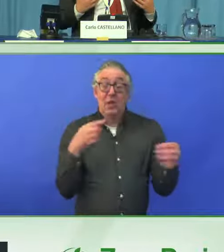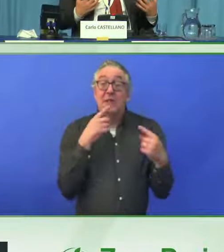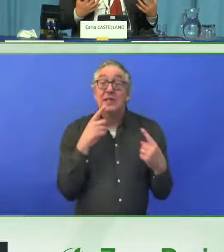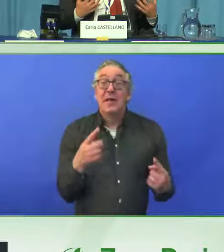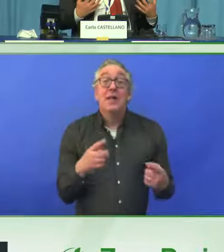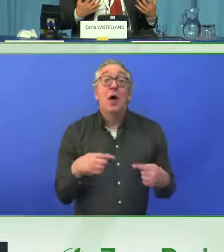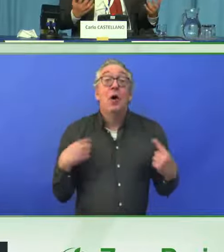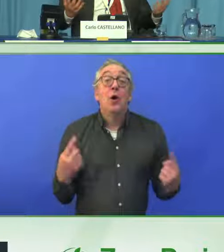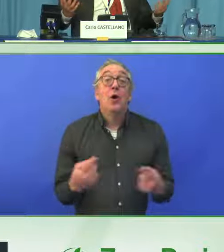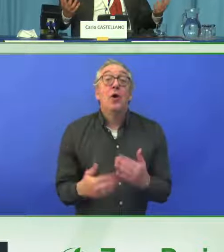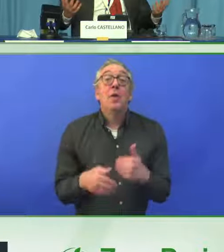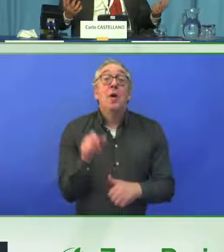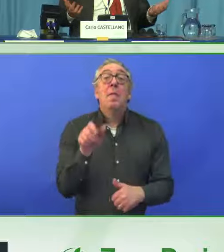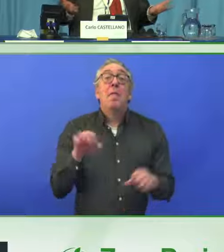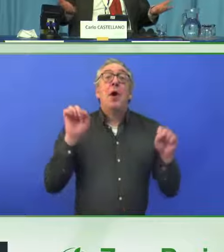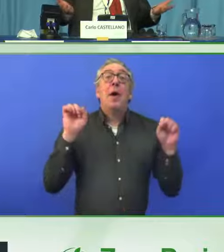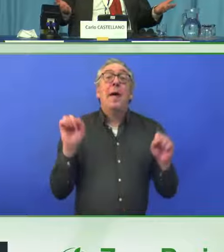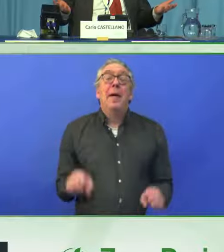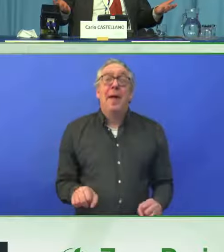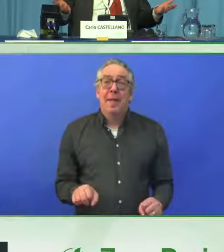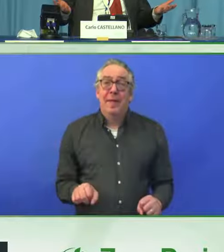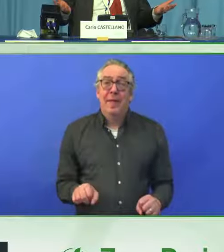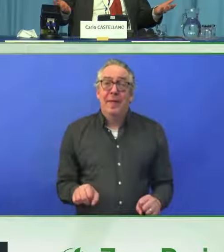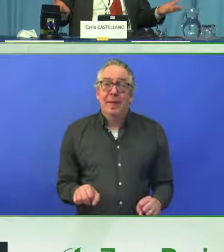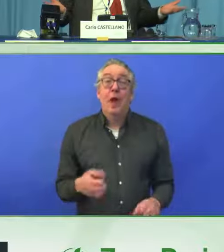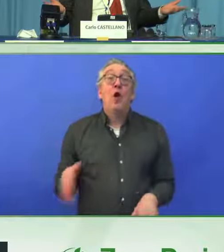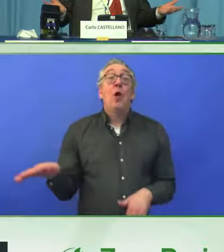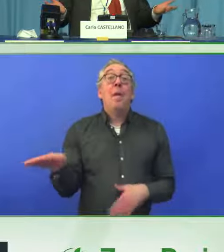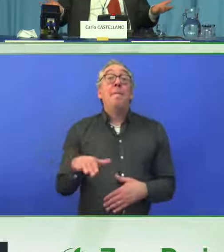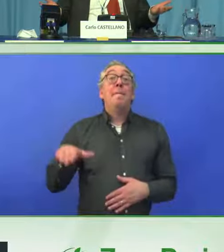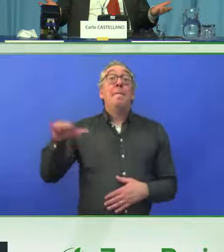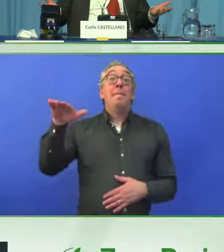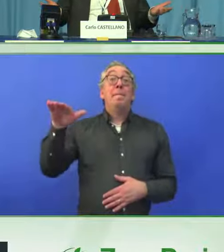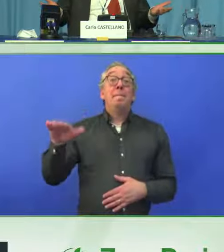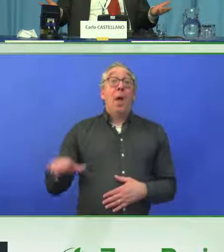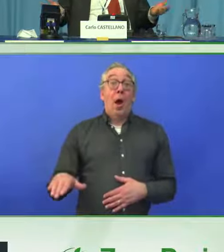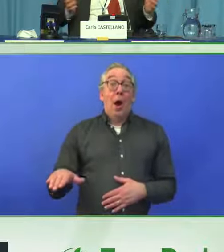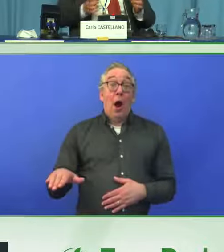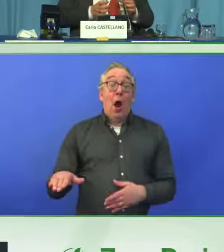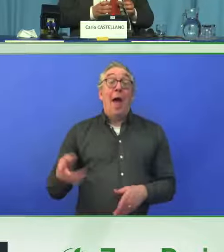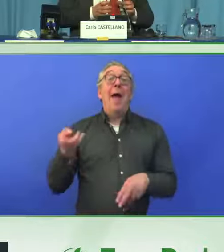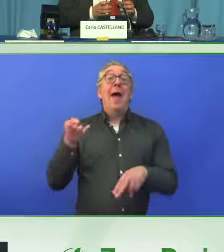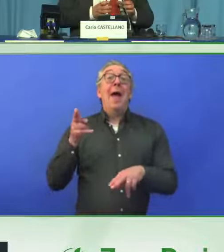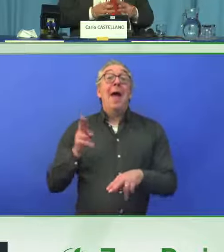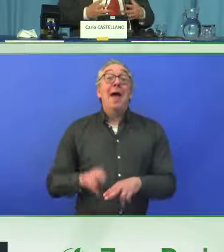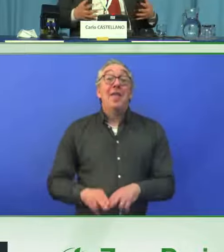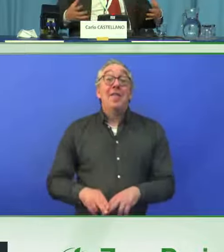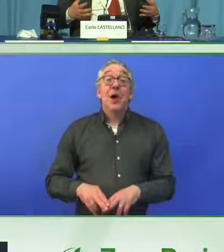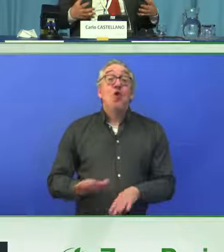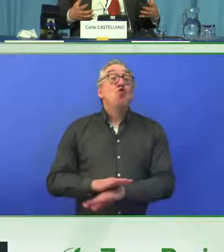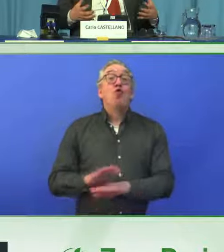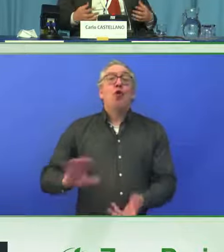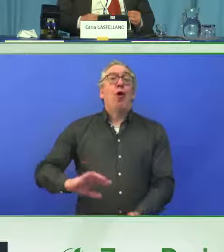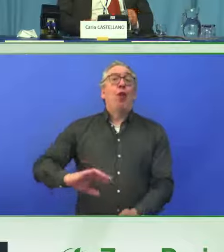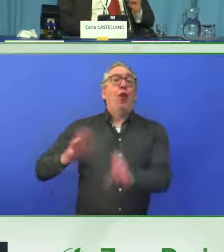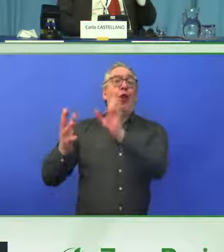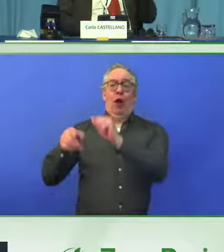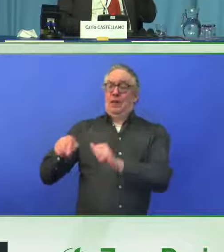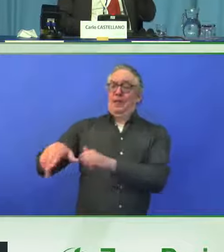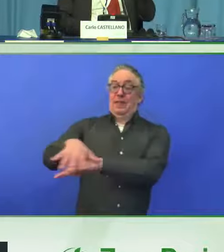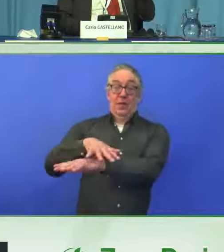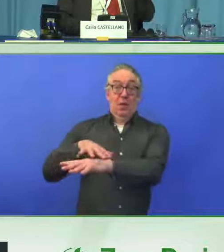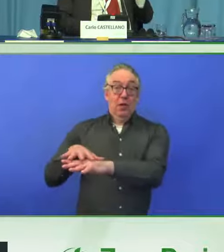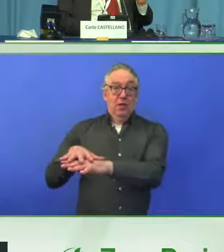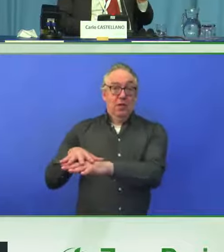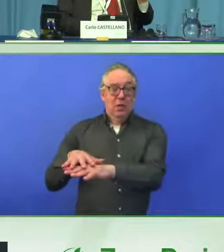not disturb the circulation. What does it mean? It depends on the country, in the region, and in some countries, even